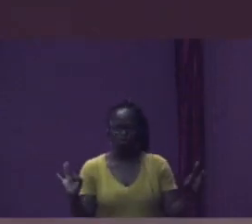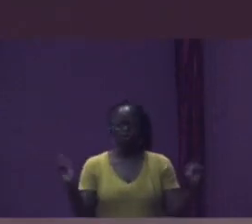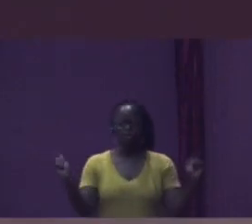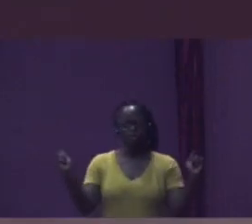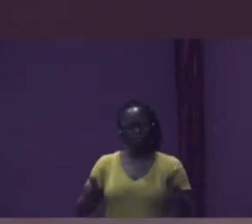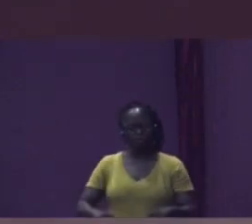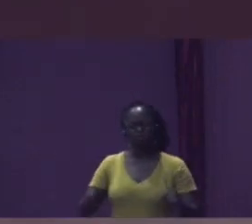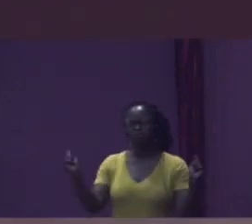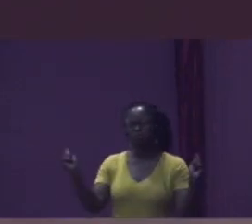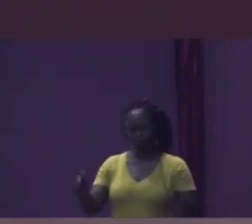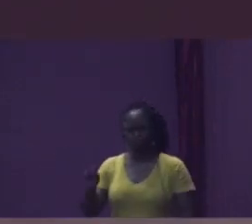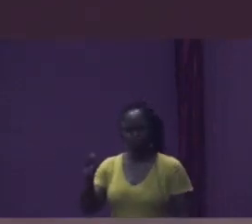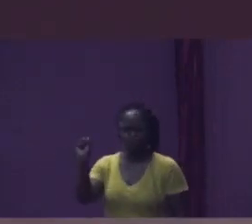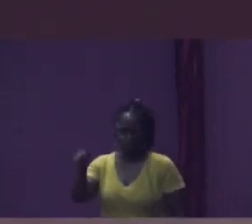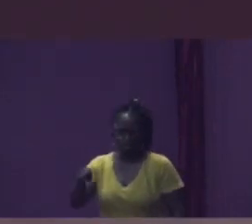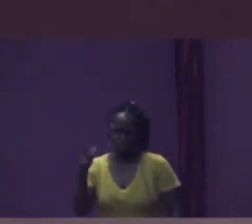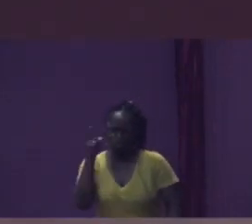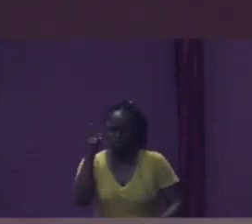baby.